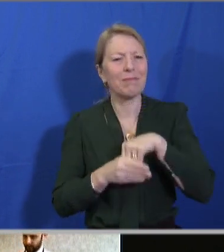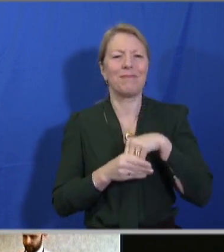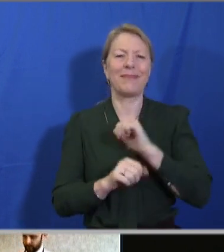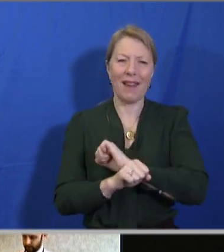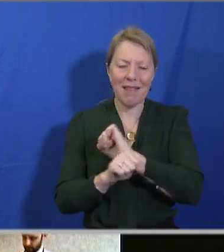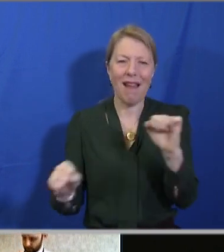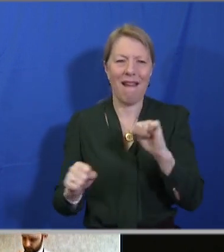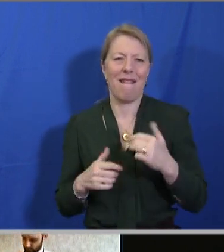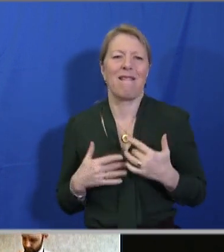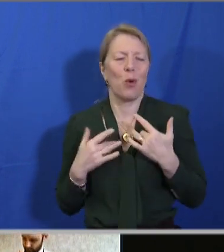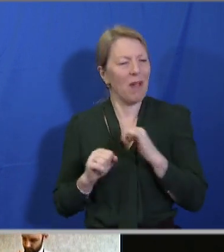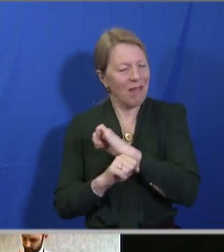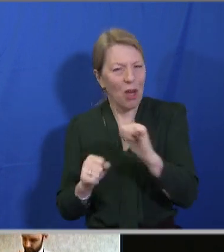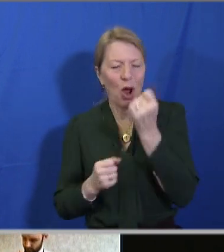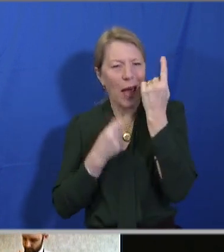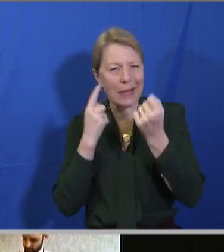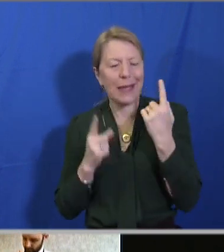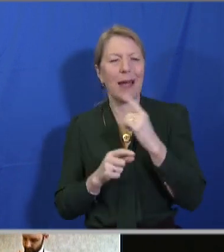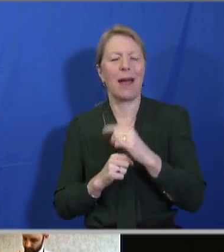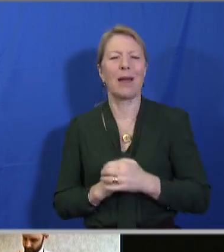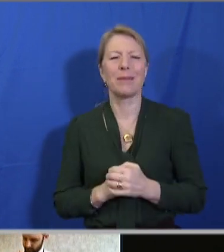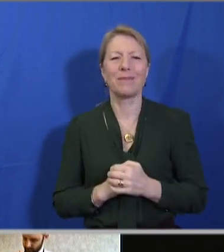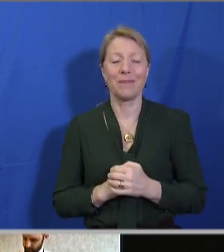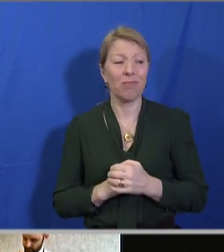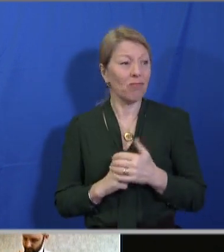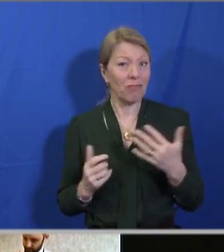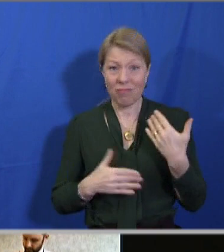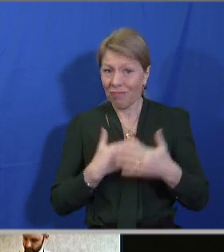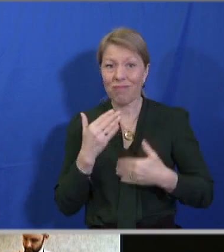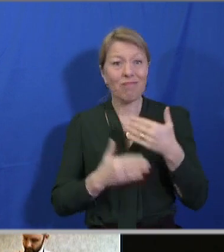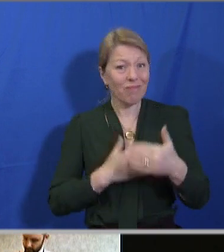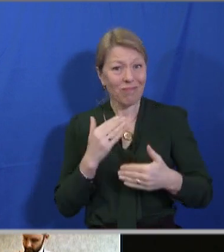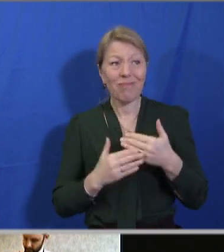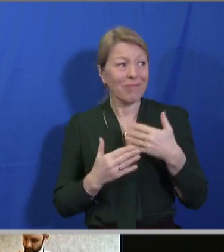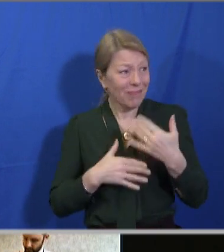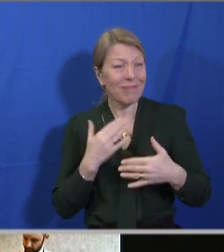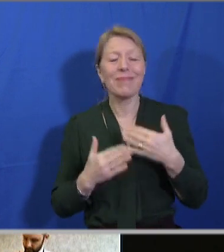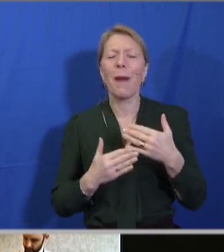Ireland. But due to the pandemic, the last few years...